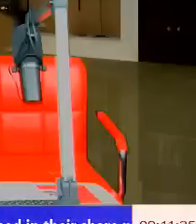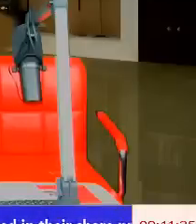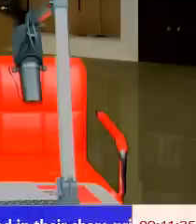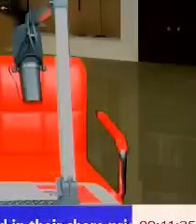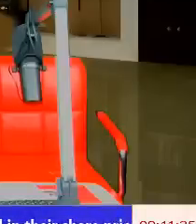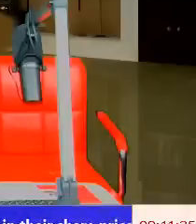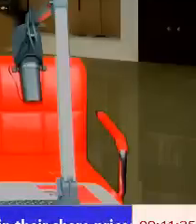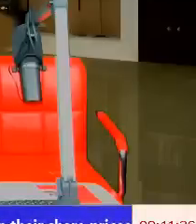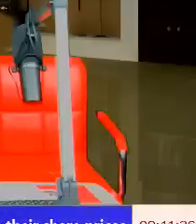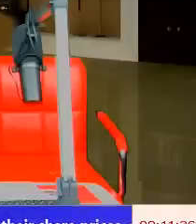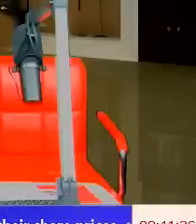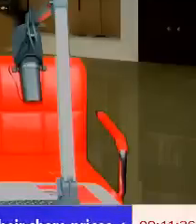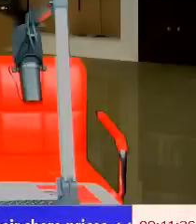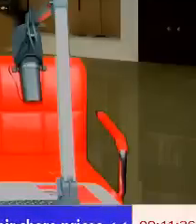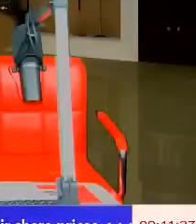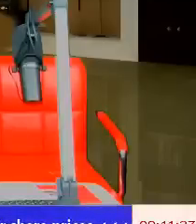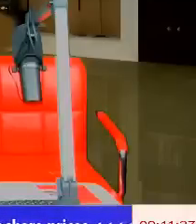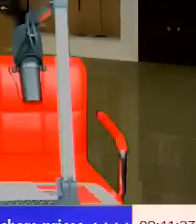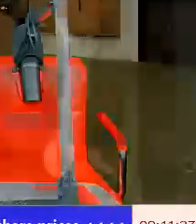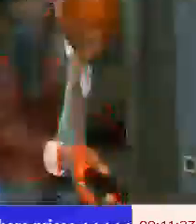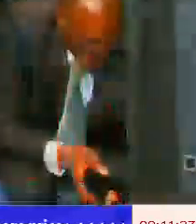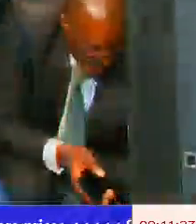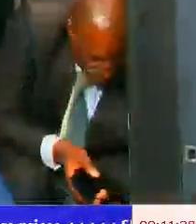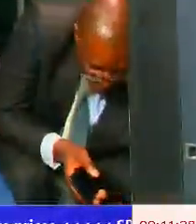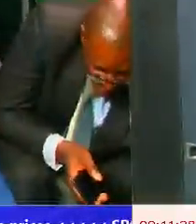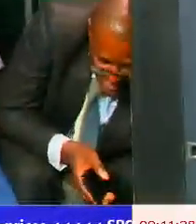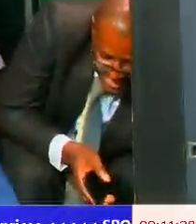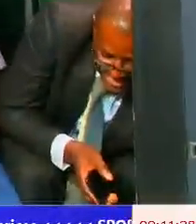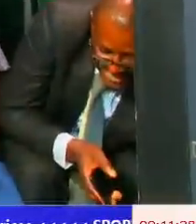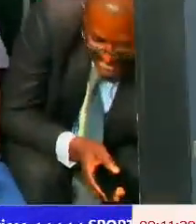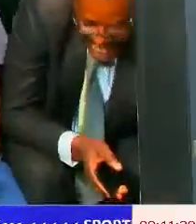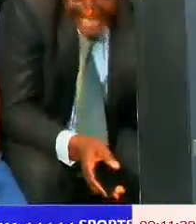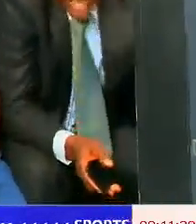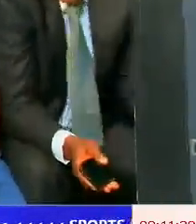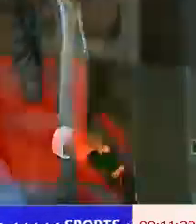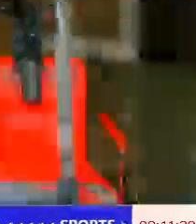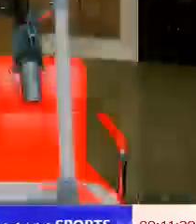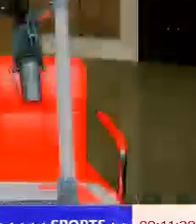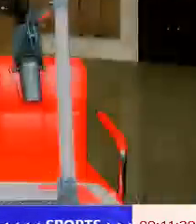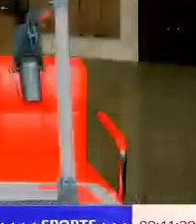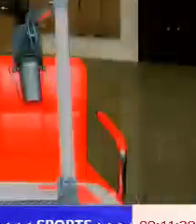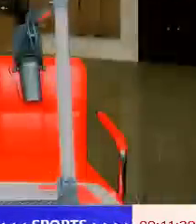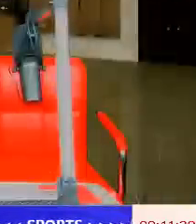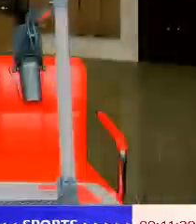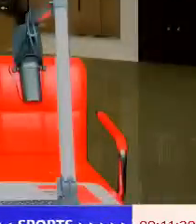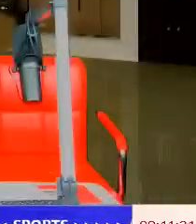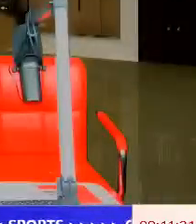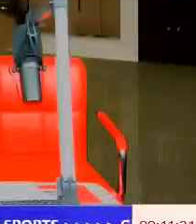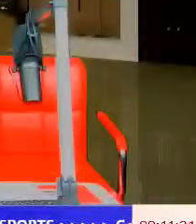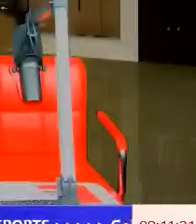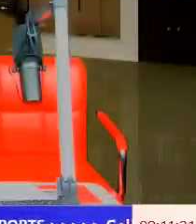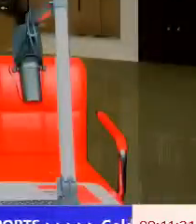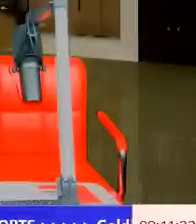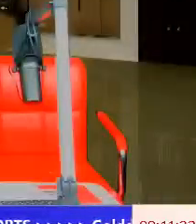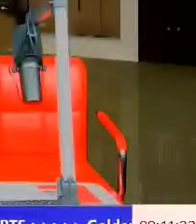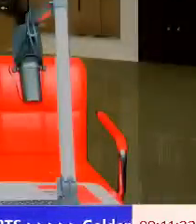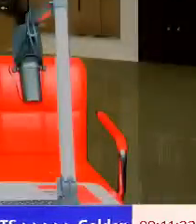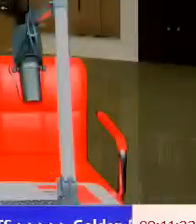Your call is being forwarded. You now over cleverness make you get that kind of phone. You know, go come out money, buy better